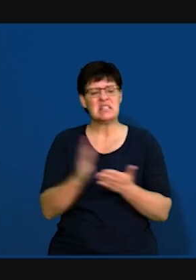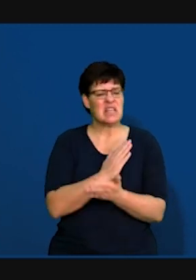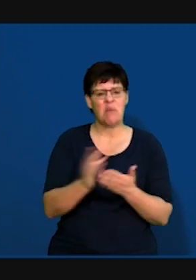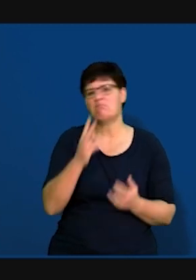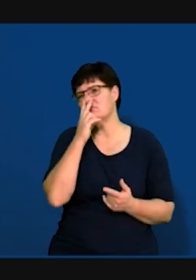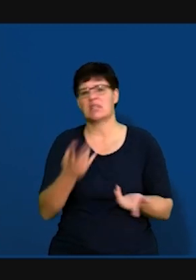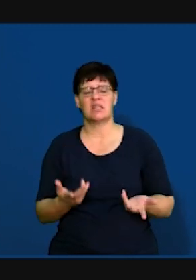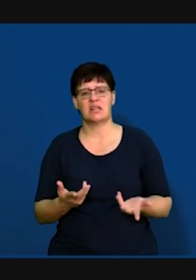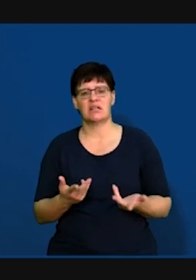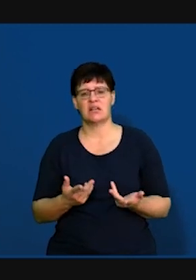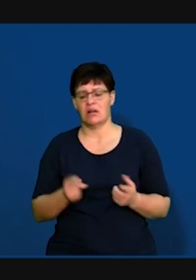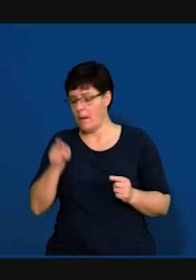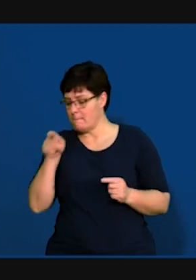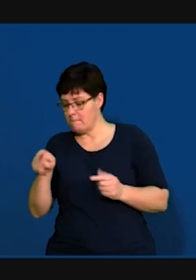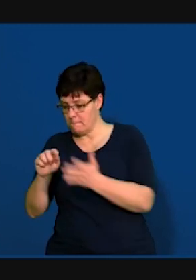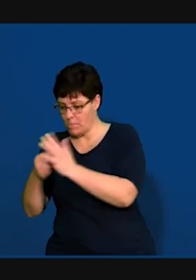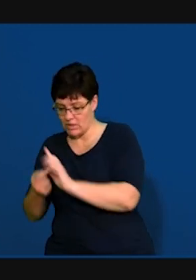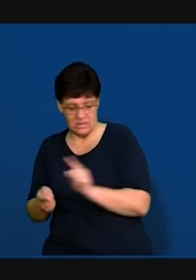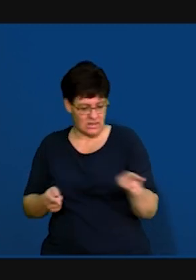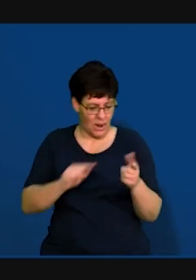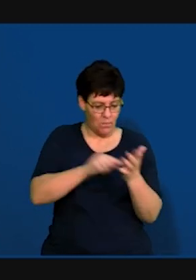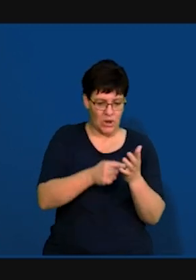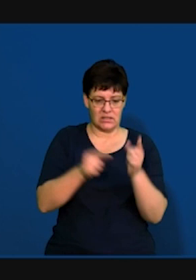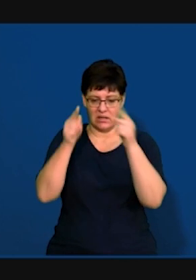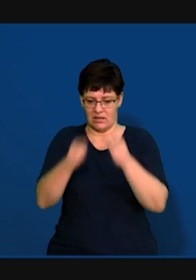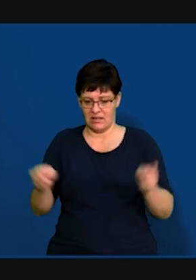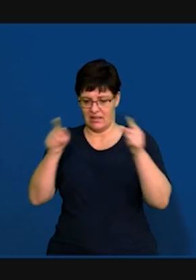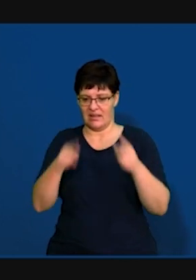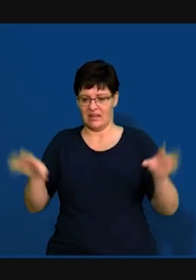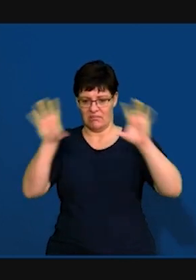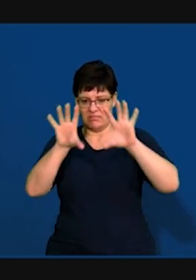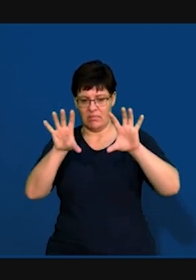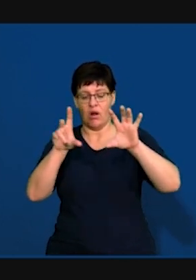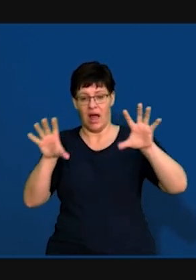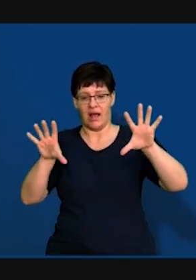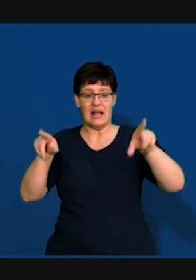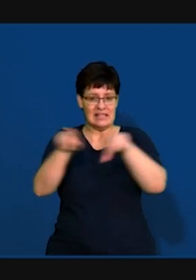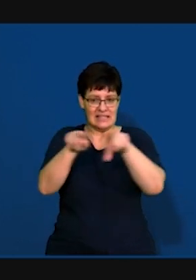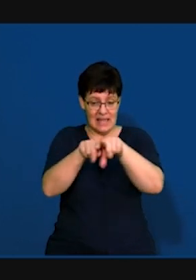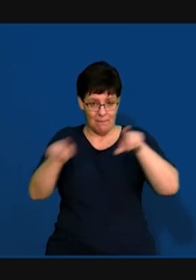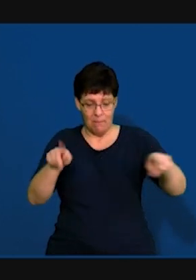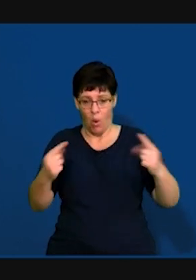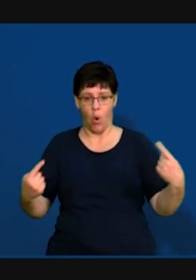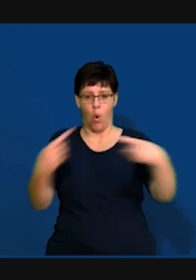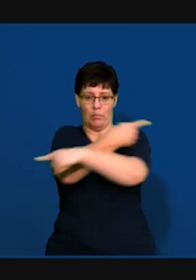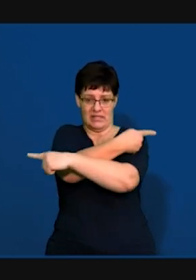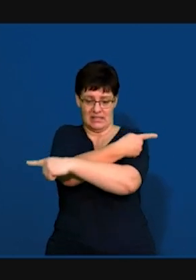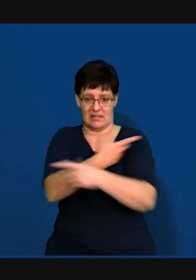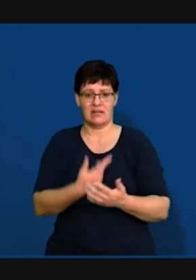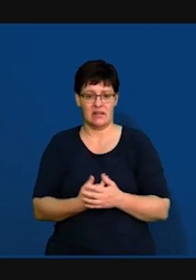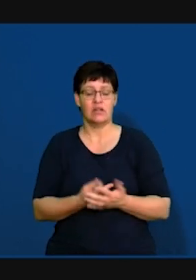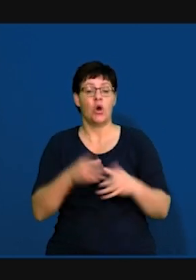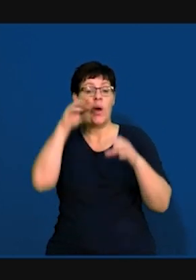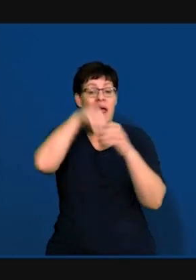field between 2 point charges, either like or opposite charges. So those are some of the legal things. So in the